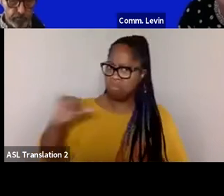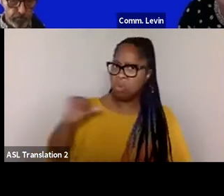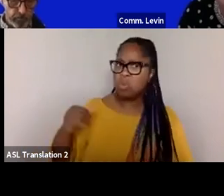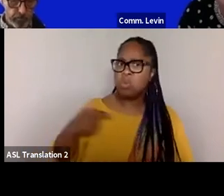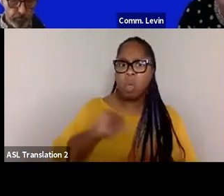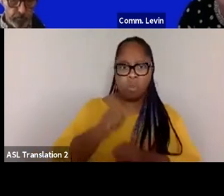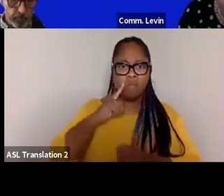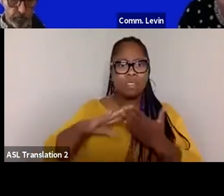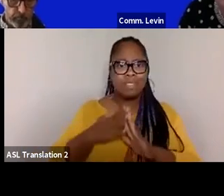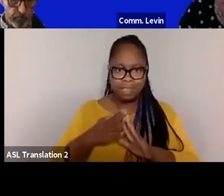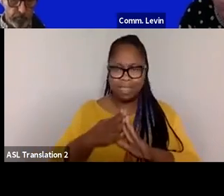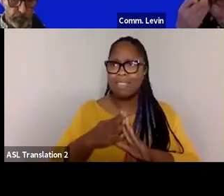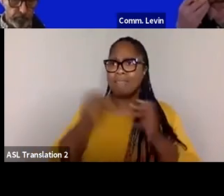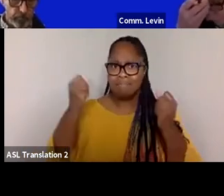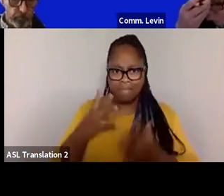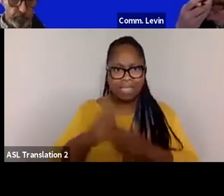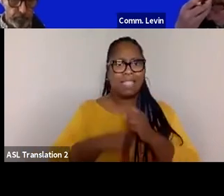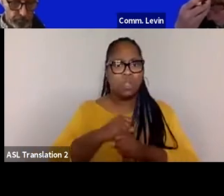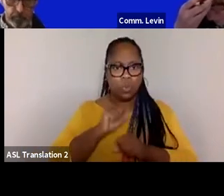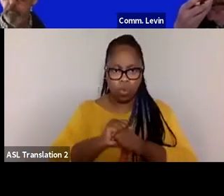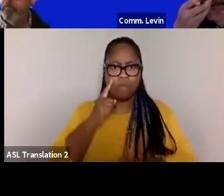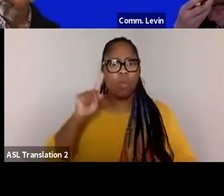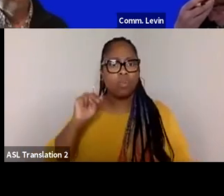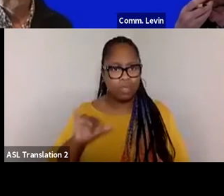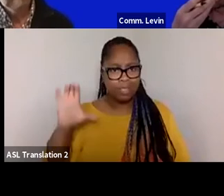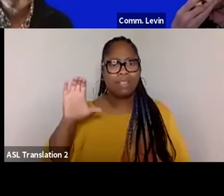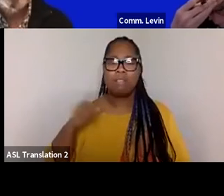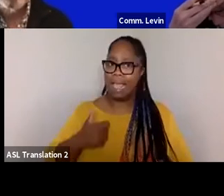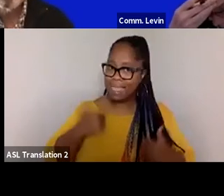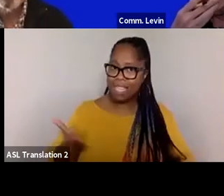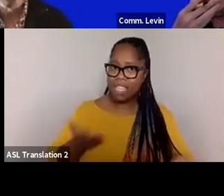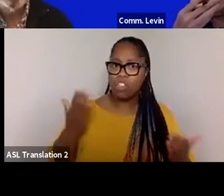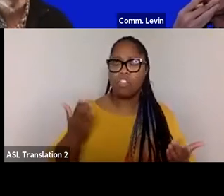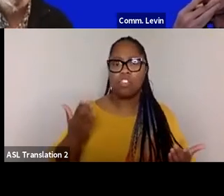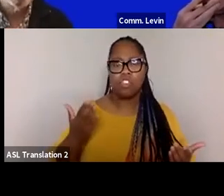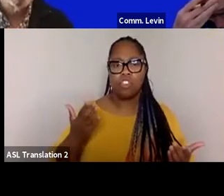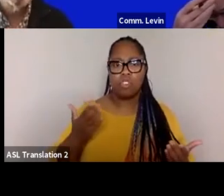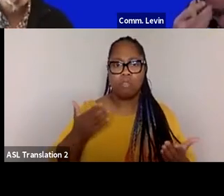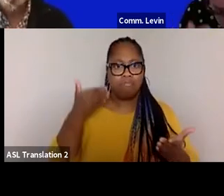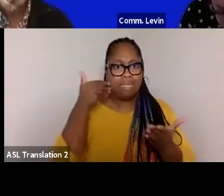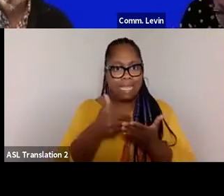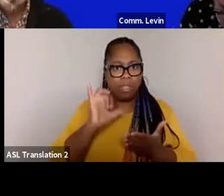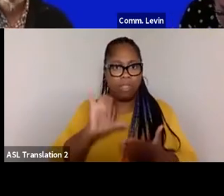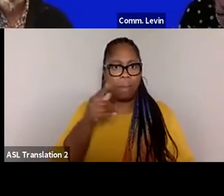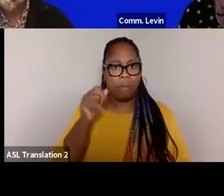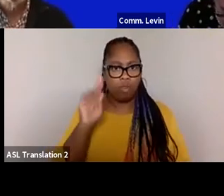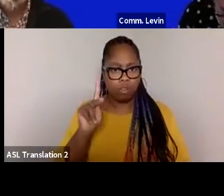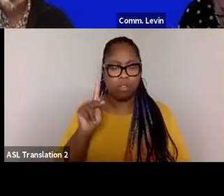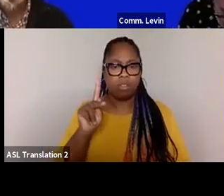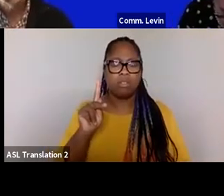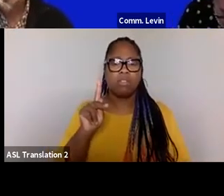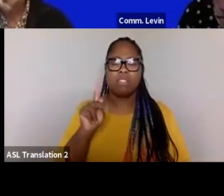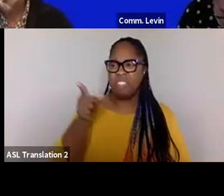have many years working for the city, and I live here. I live by Prospect Park. They